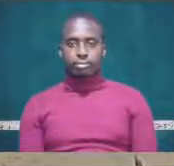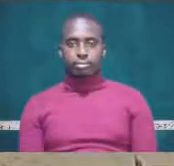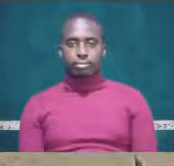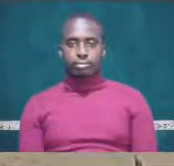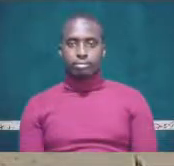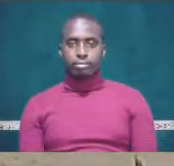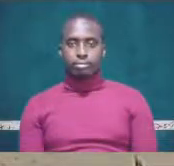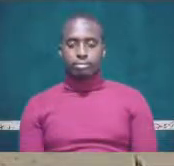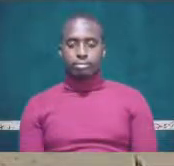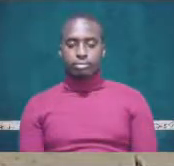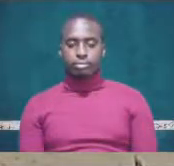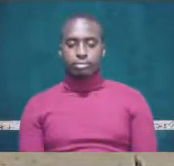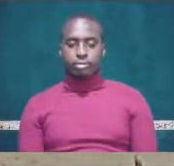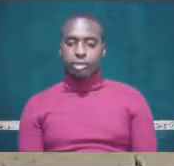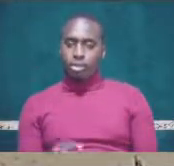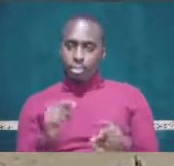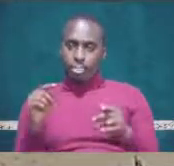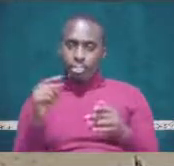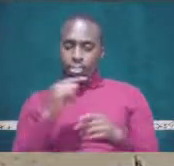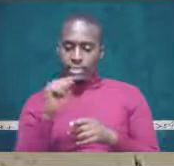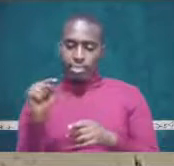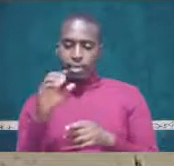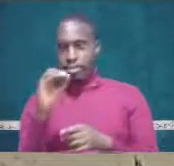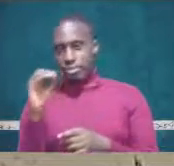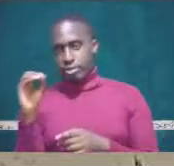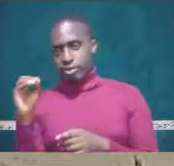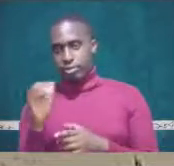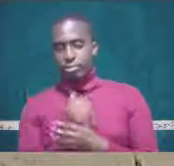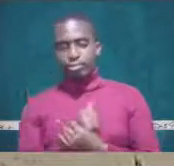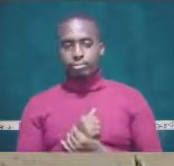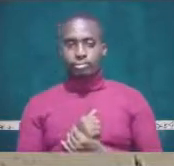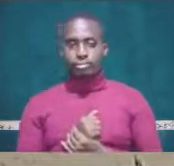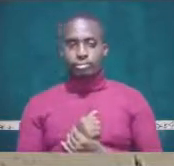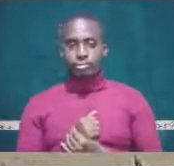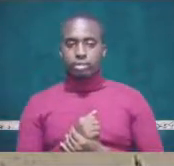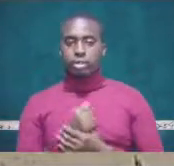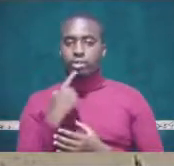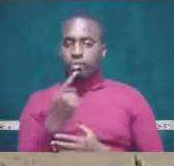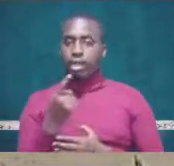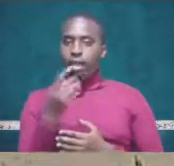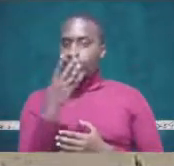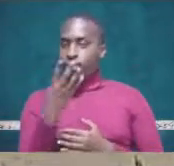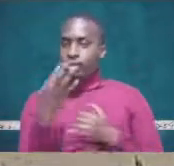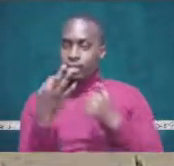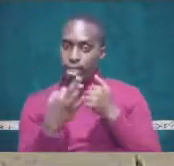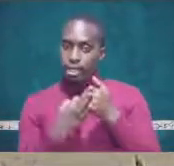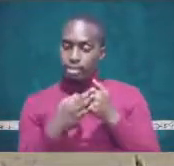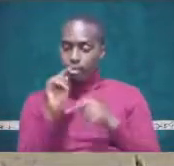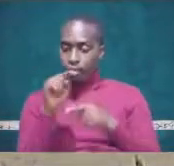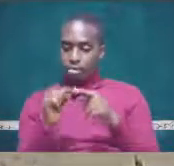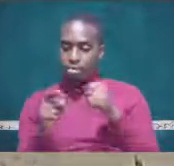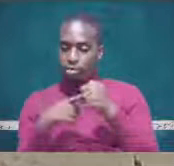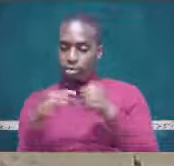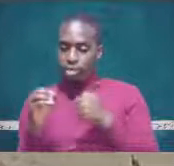billion. We cancel the zeros. These are 3 zeros. We cancel them. Now it is 48 out of 60.